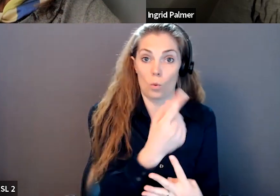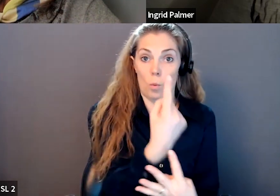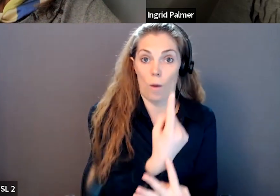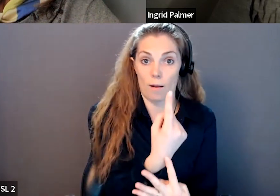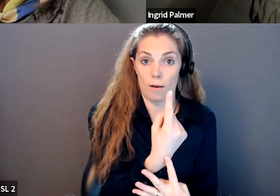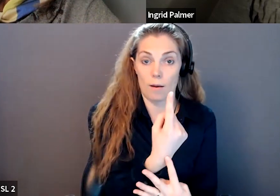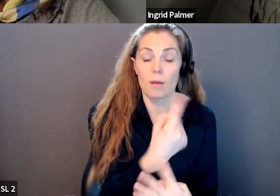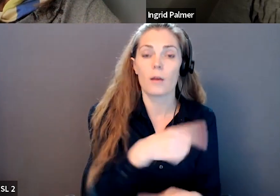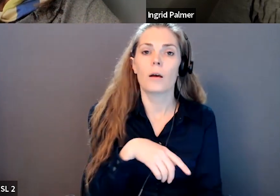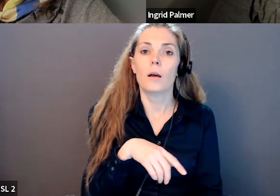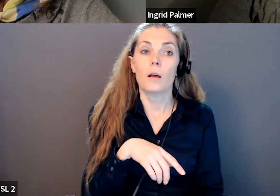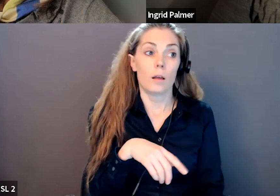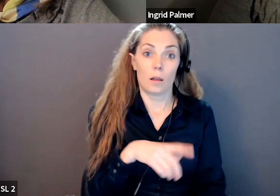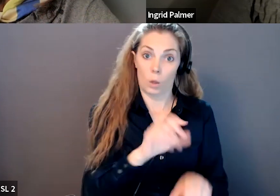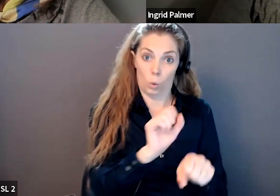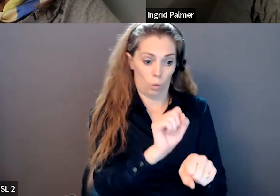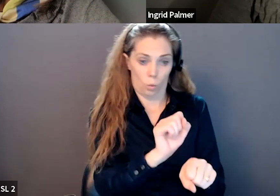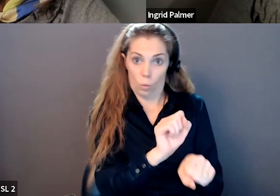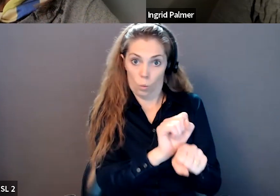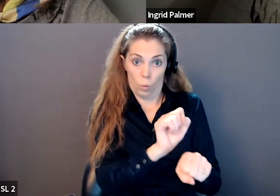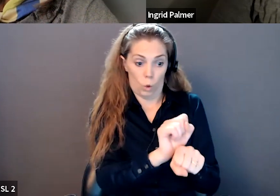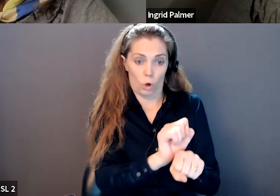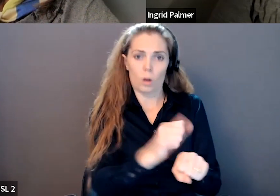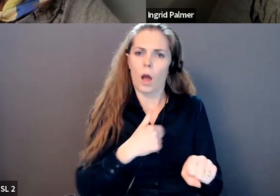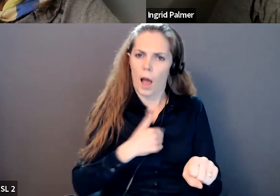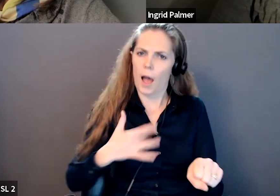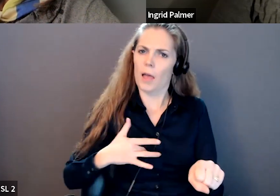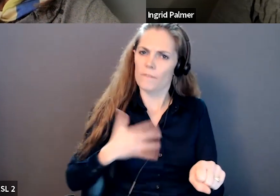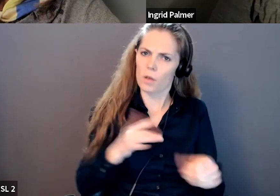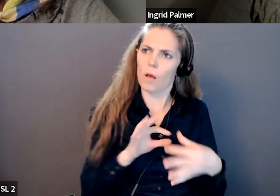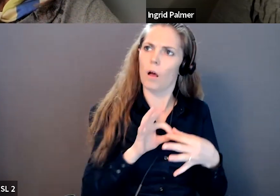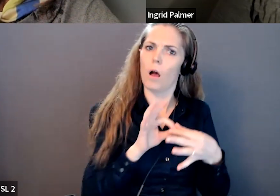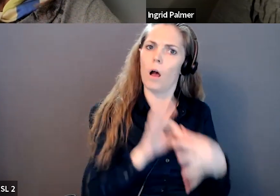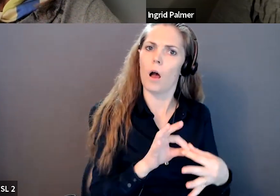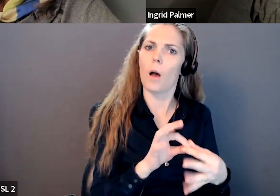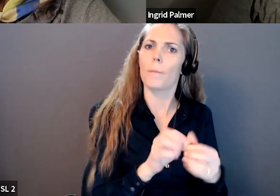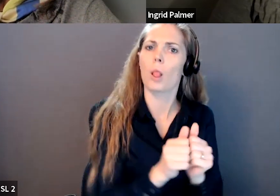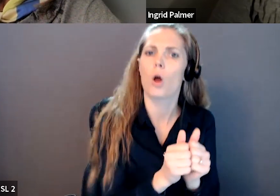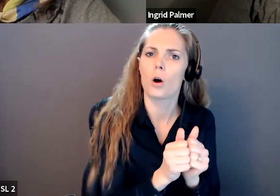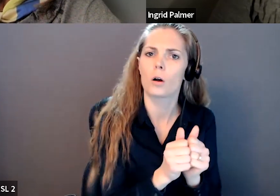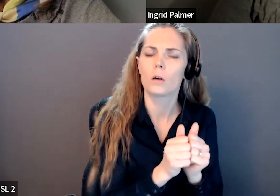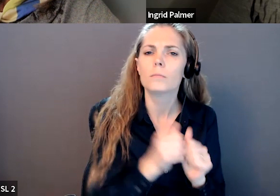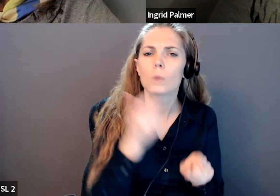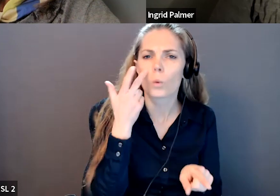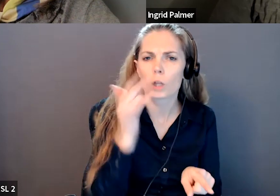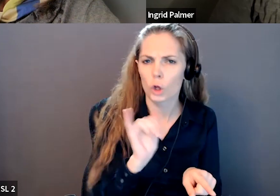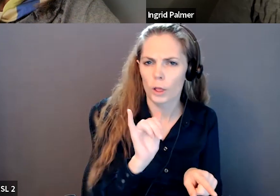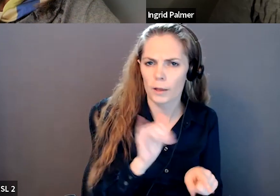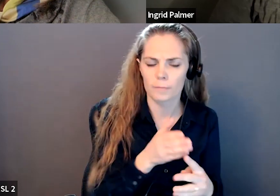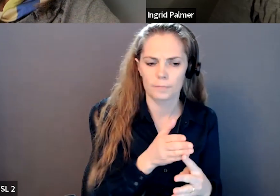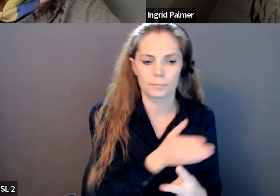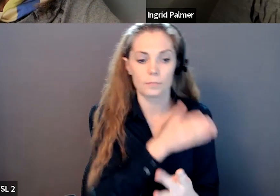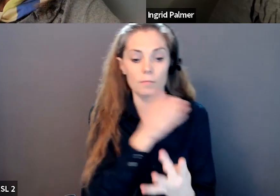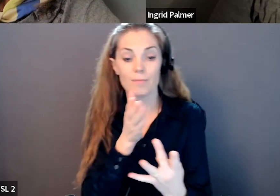you? Networking room 2 will look at what public policies help or